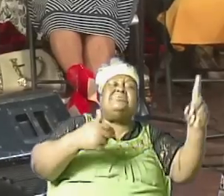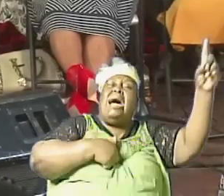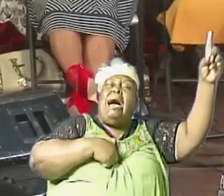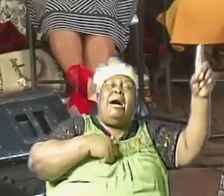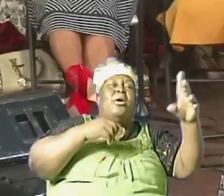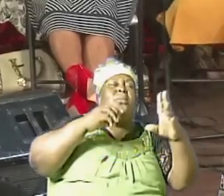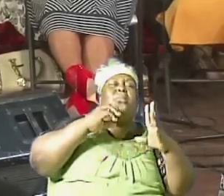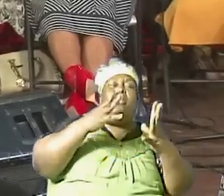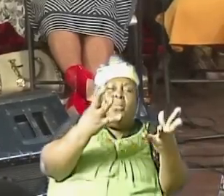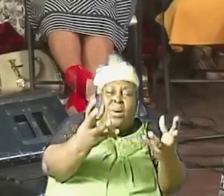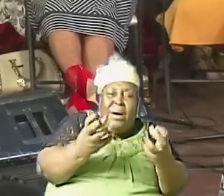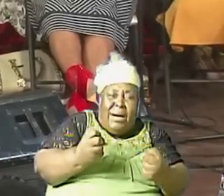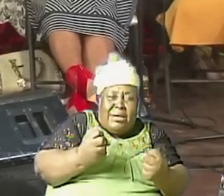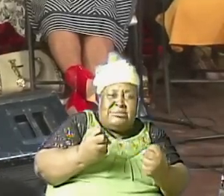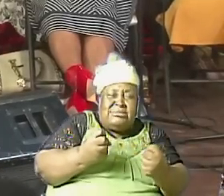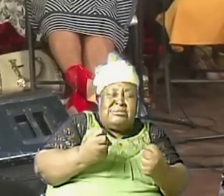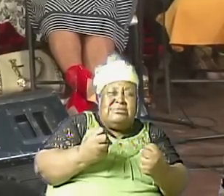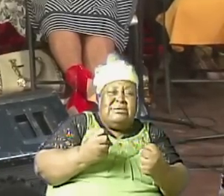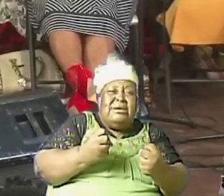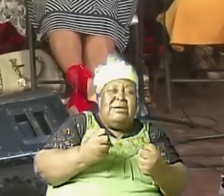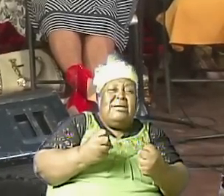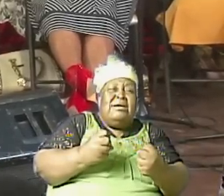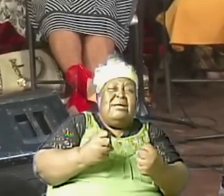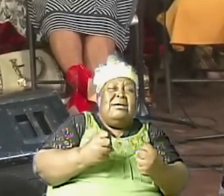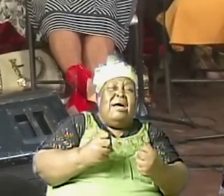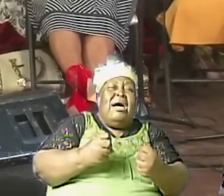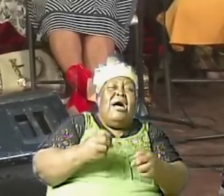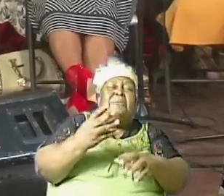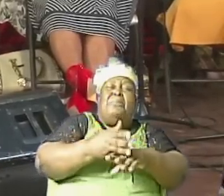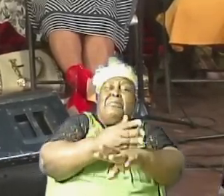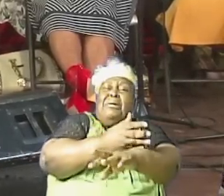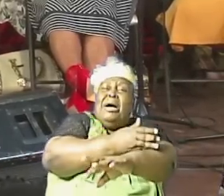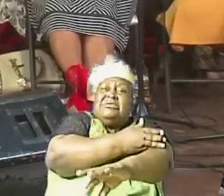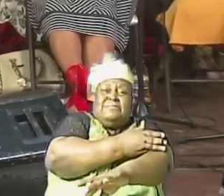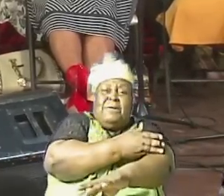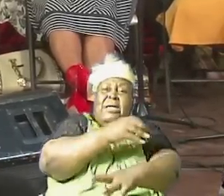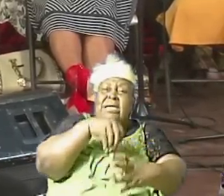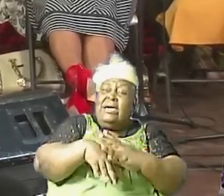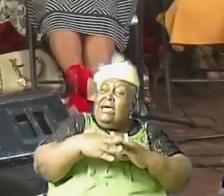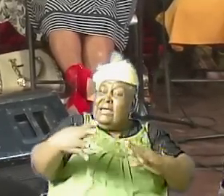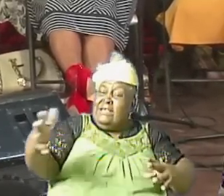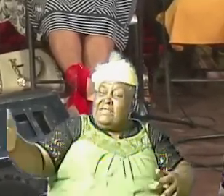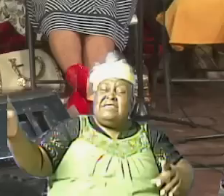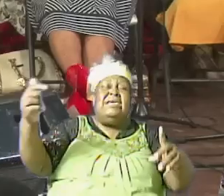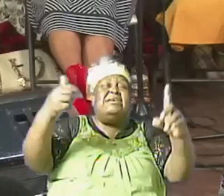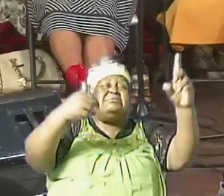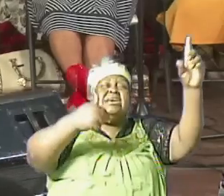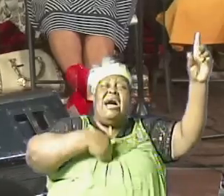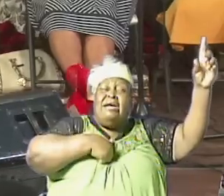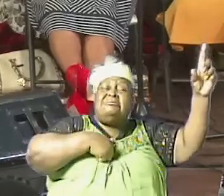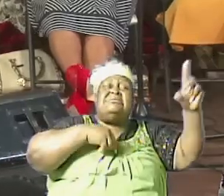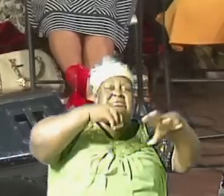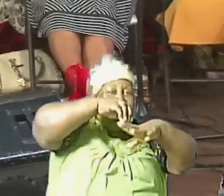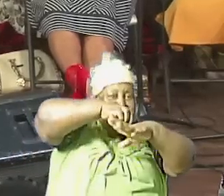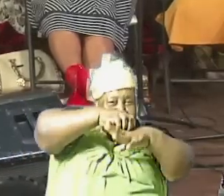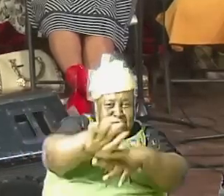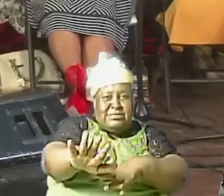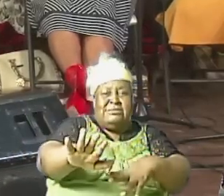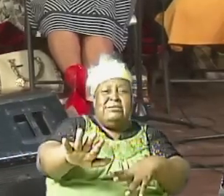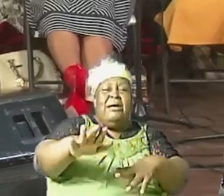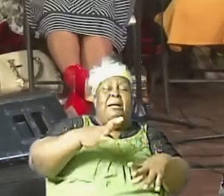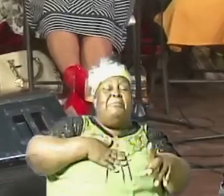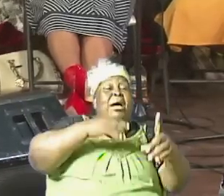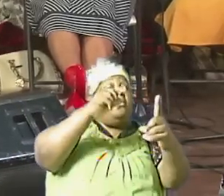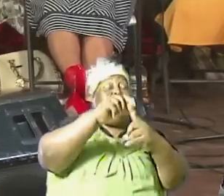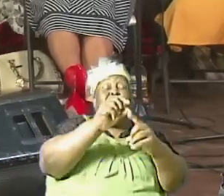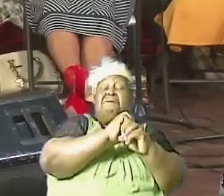accomplish that which I please, and it shall prosper in the thing whereto I